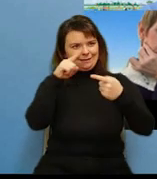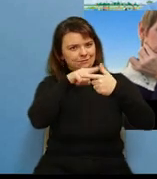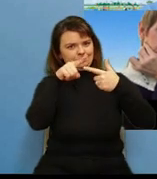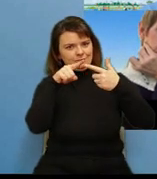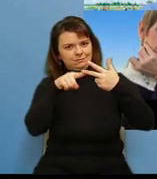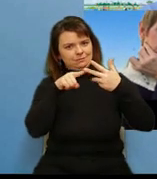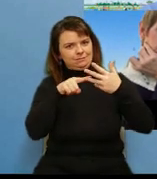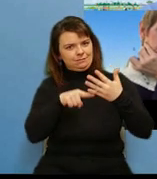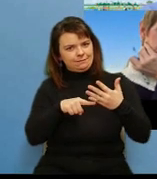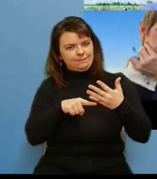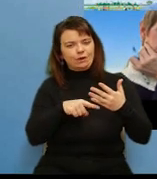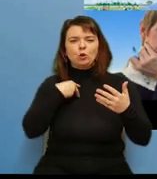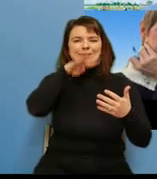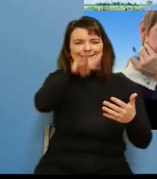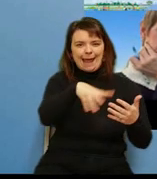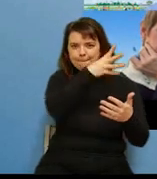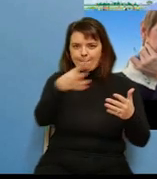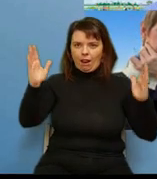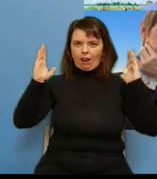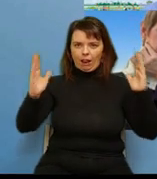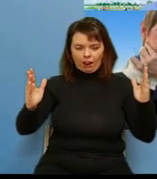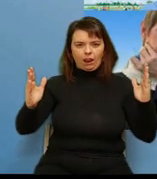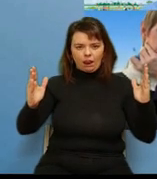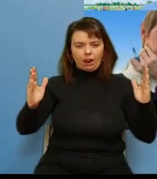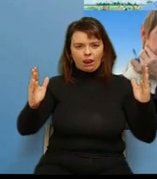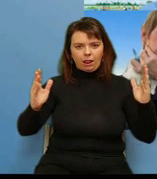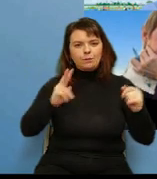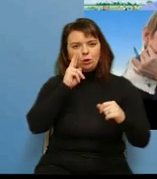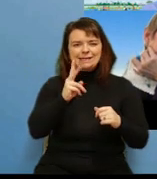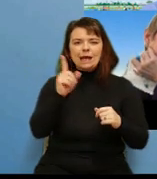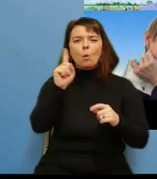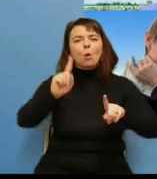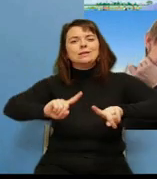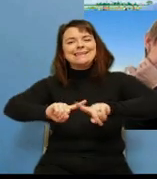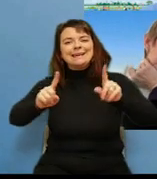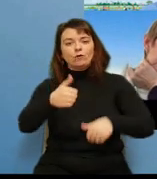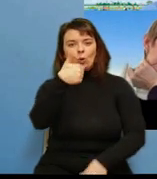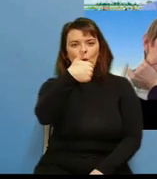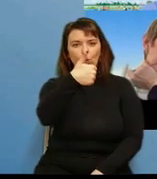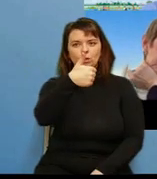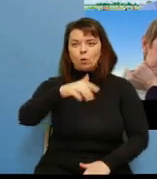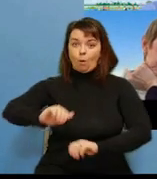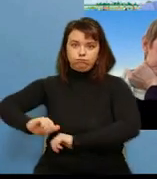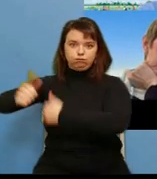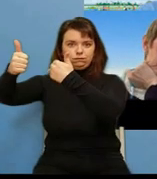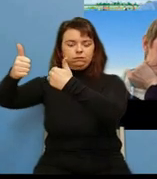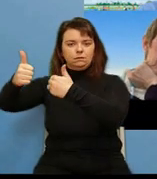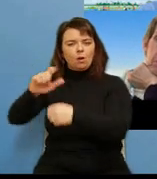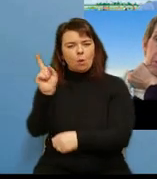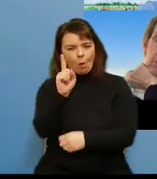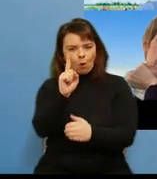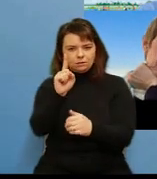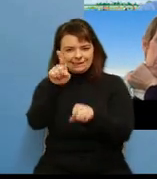outstanding, what are the issues in that. So you've got that table there. but it's the distinction between